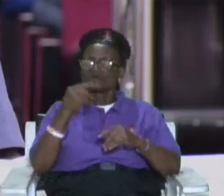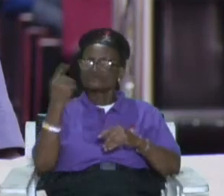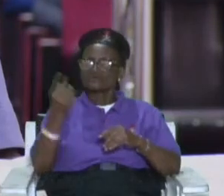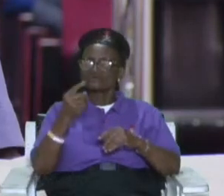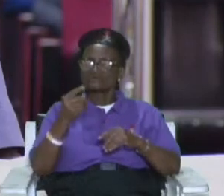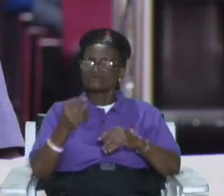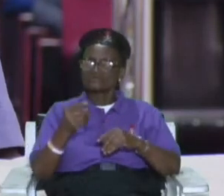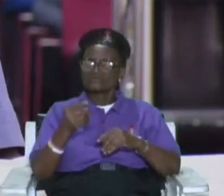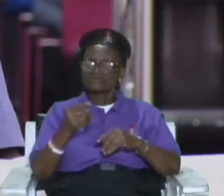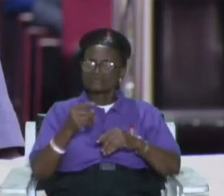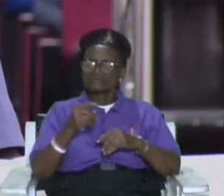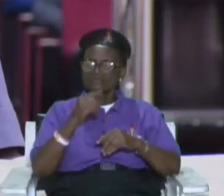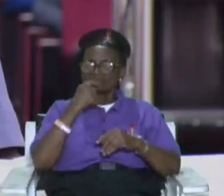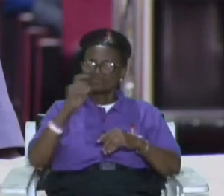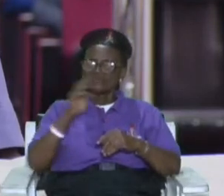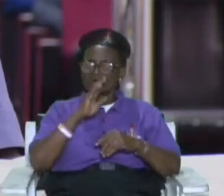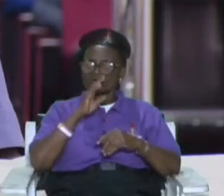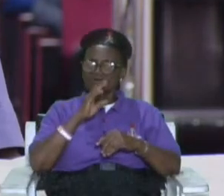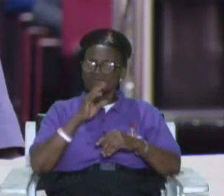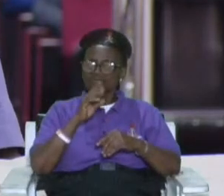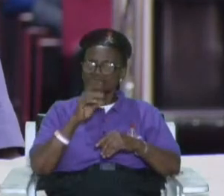be powerful, you must be holy.